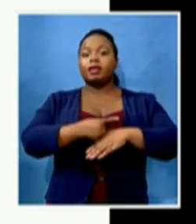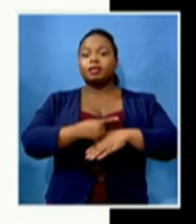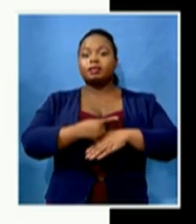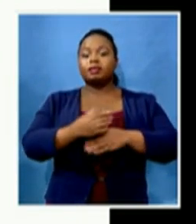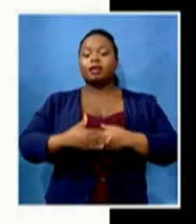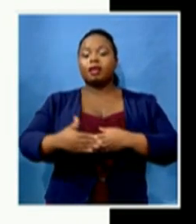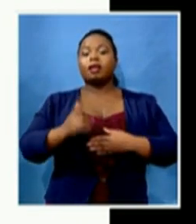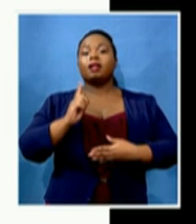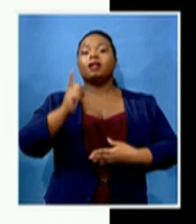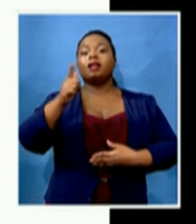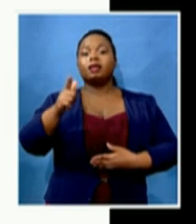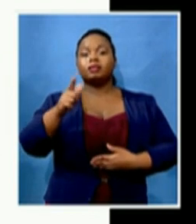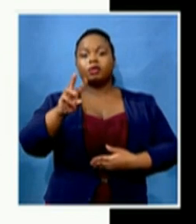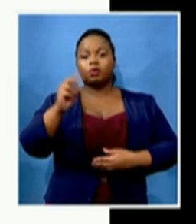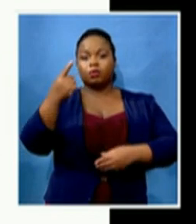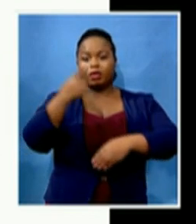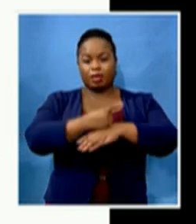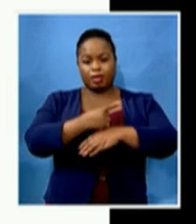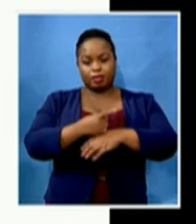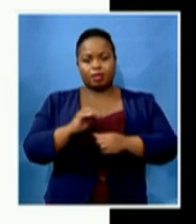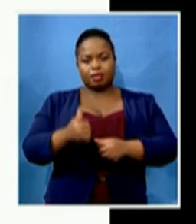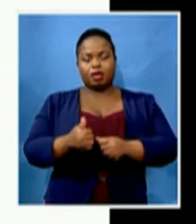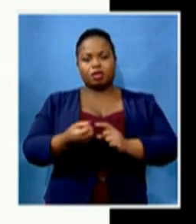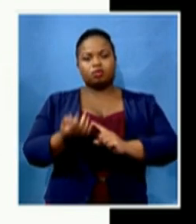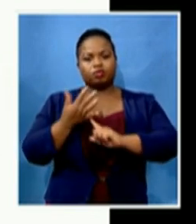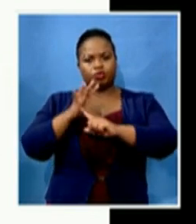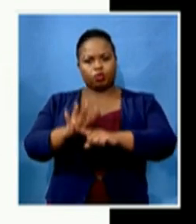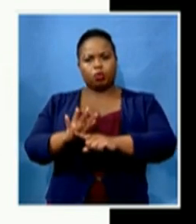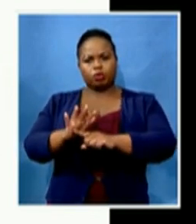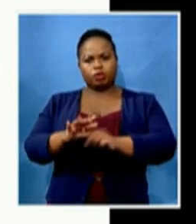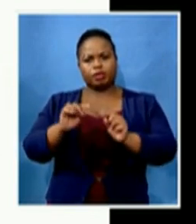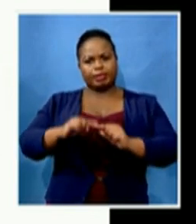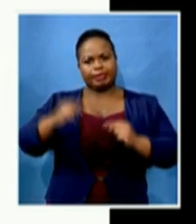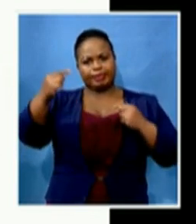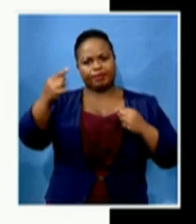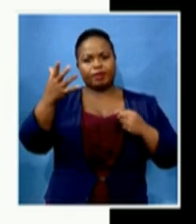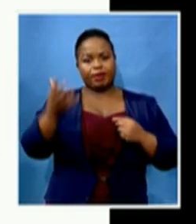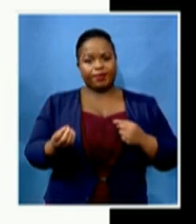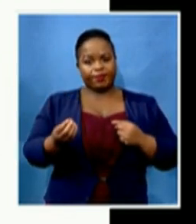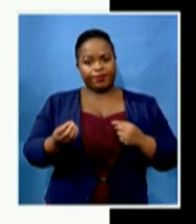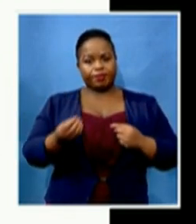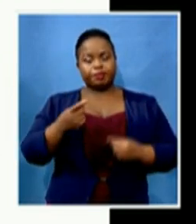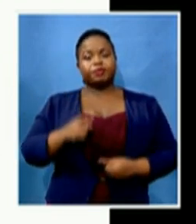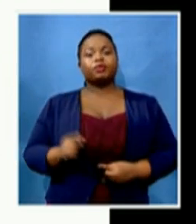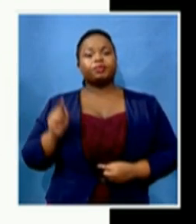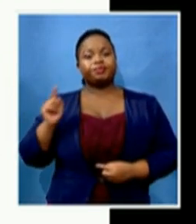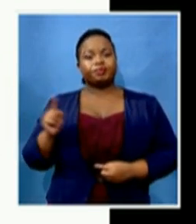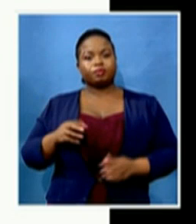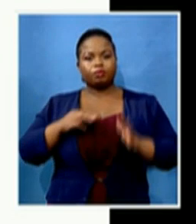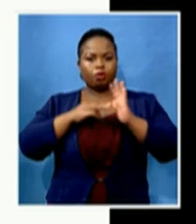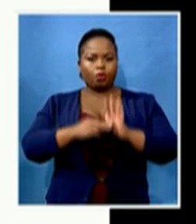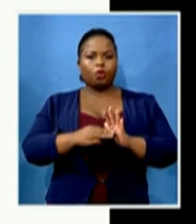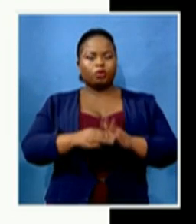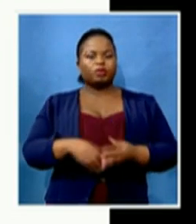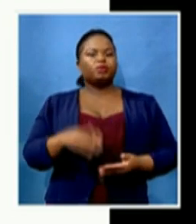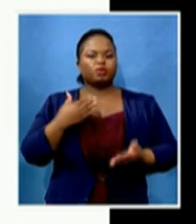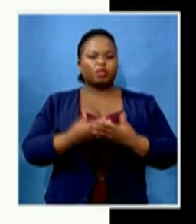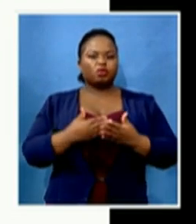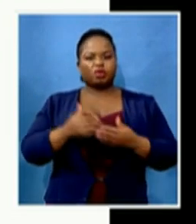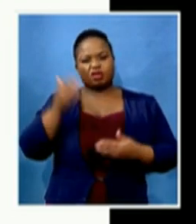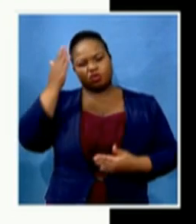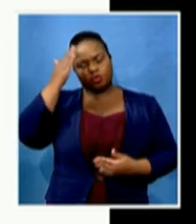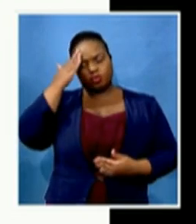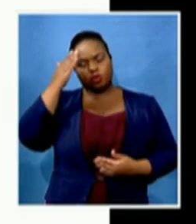the outputs are. So just on this base level of the model, we get a very high level of precision, well, relative to